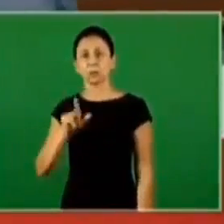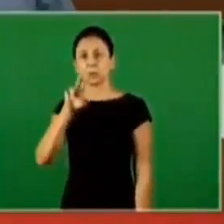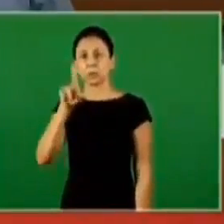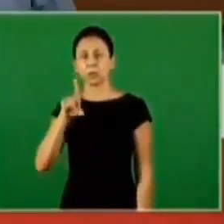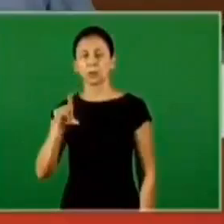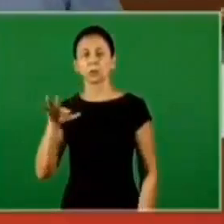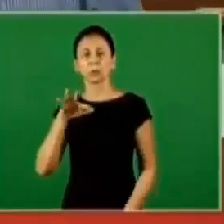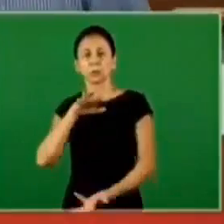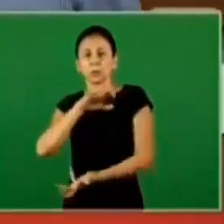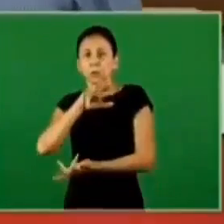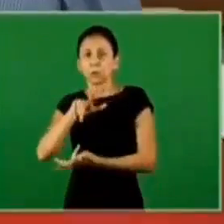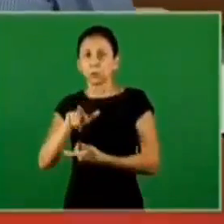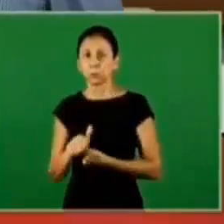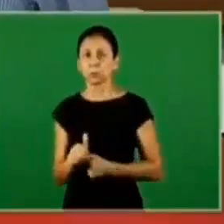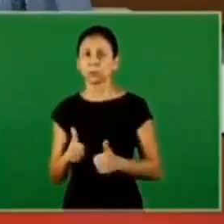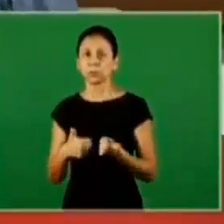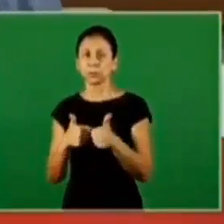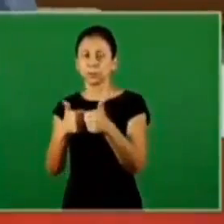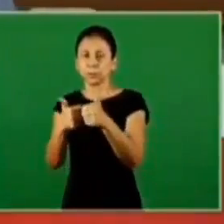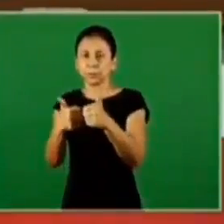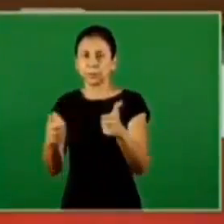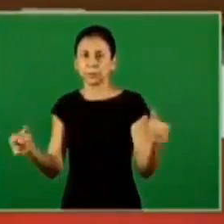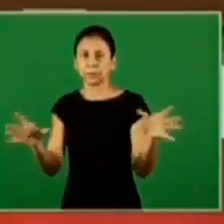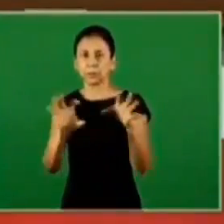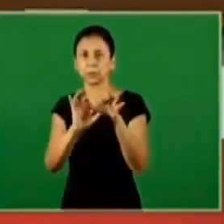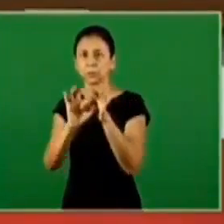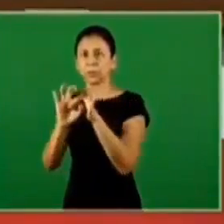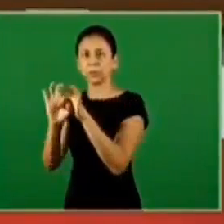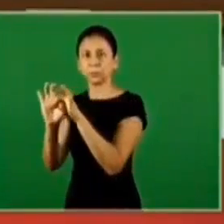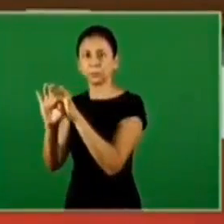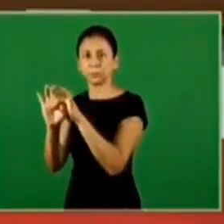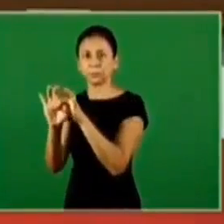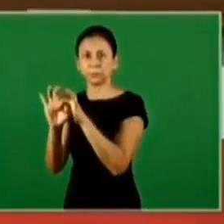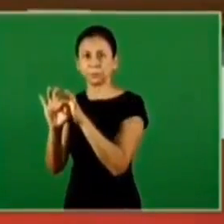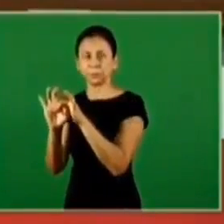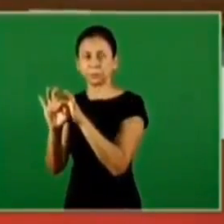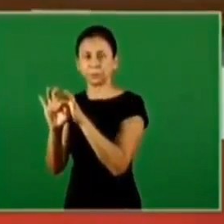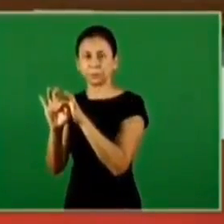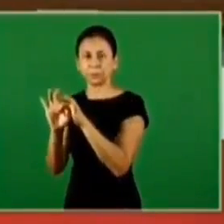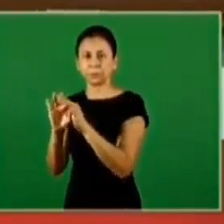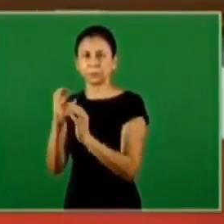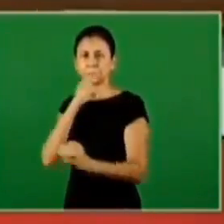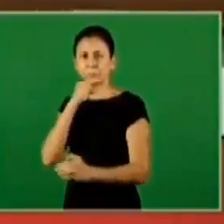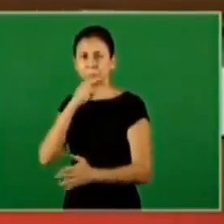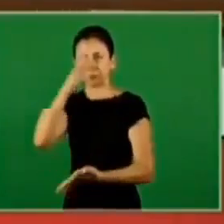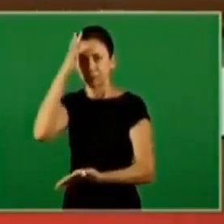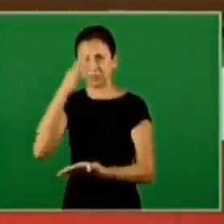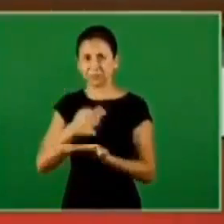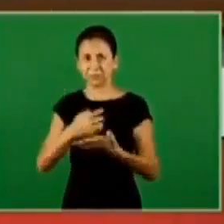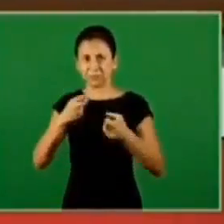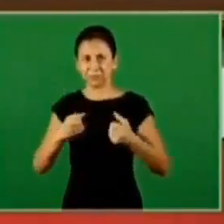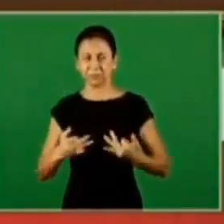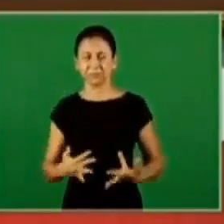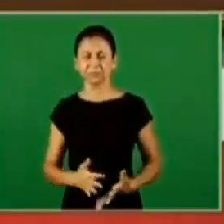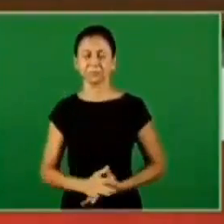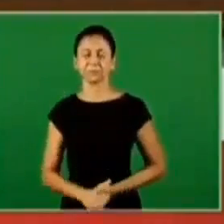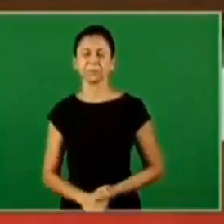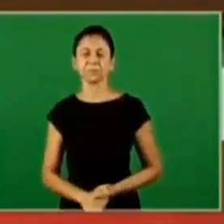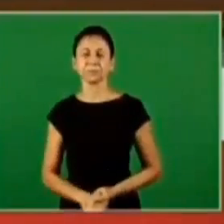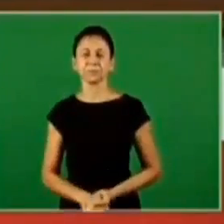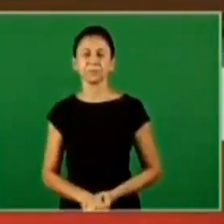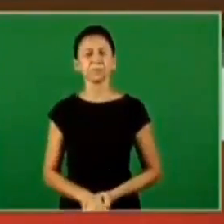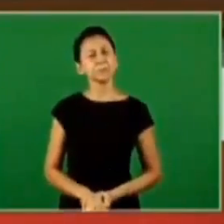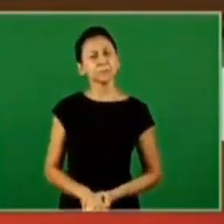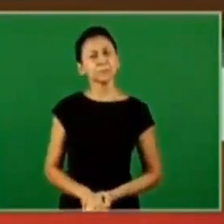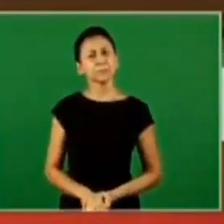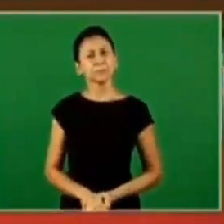light. Whoever walks in me will never walk in darkness. You see, I'm in a little haste, but I'm going to speak a little